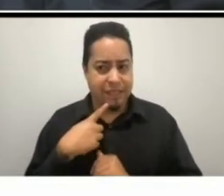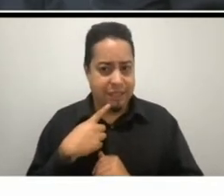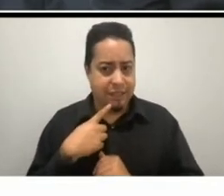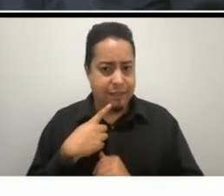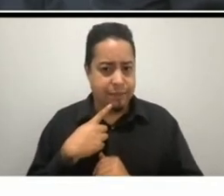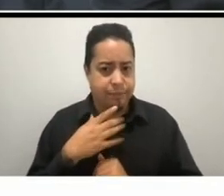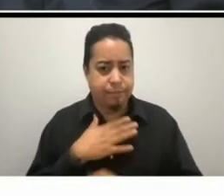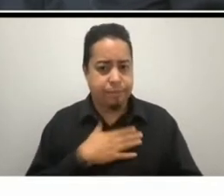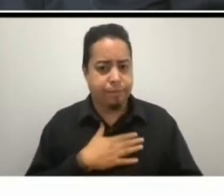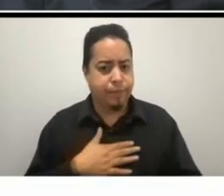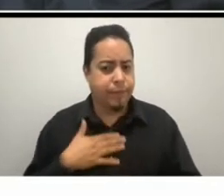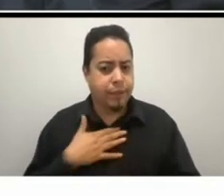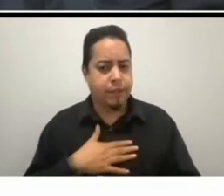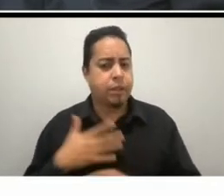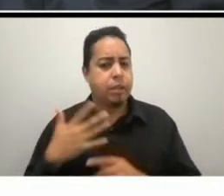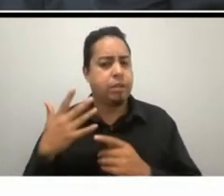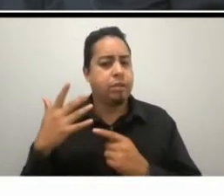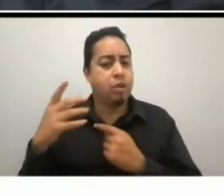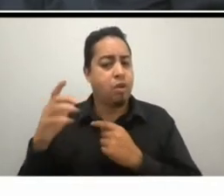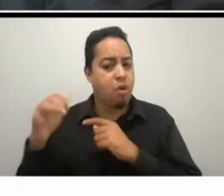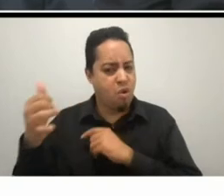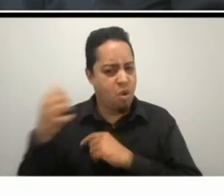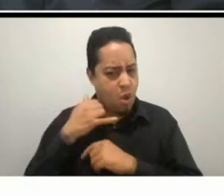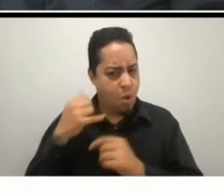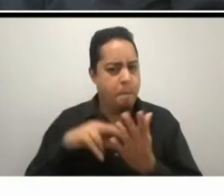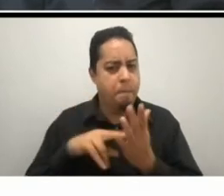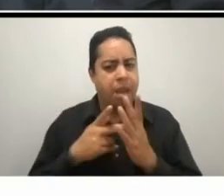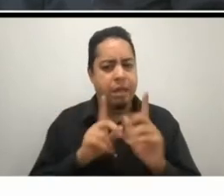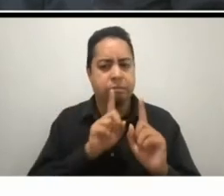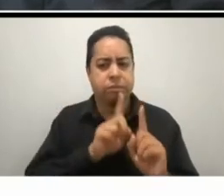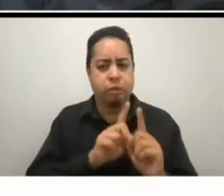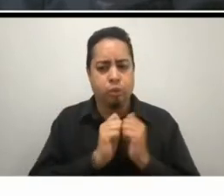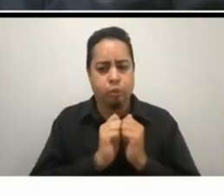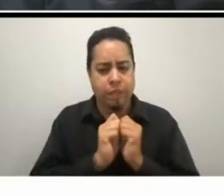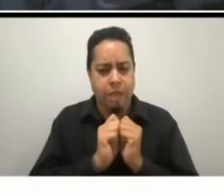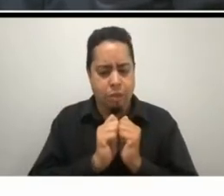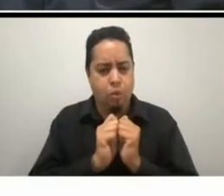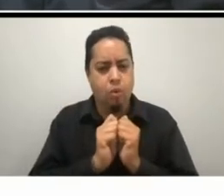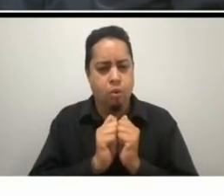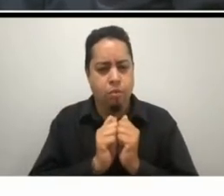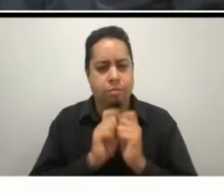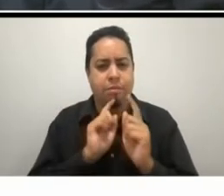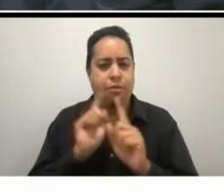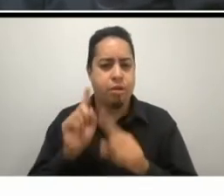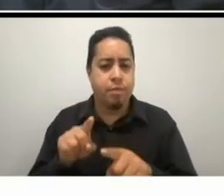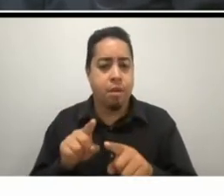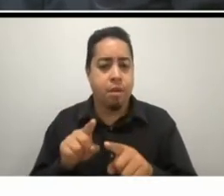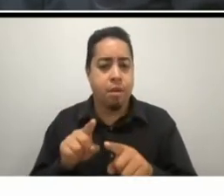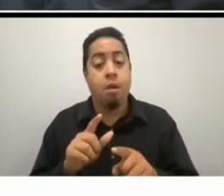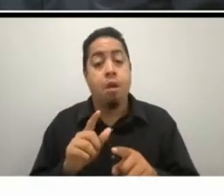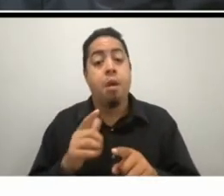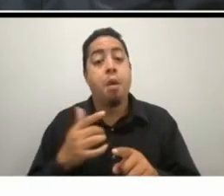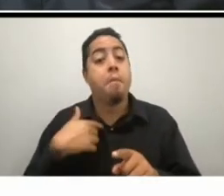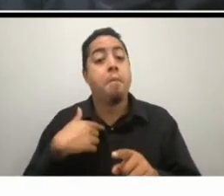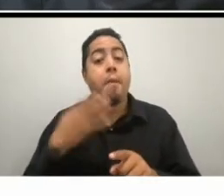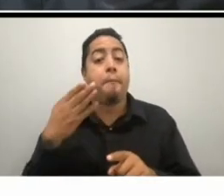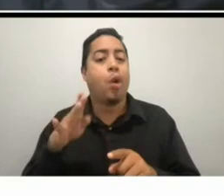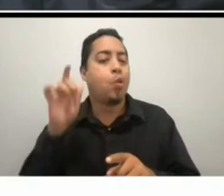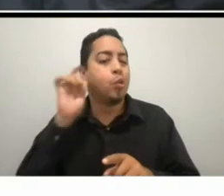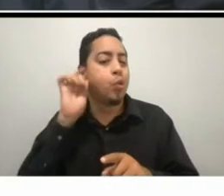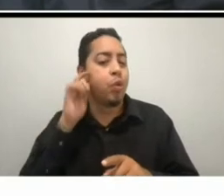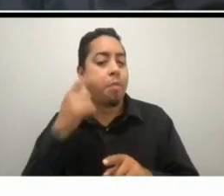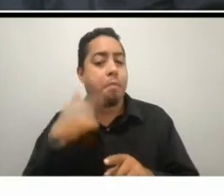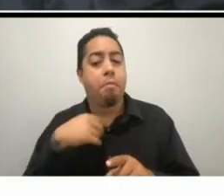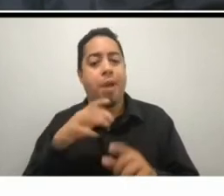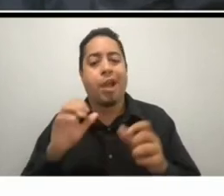to take this together. Immediately, I saw that the White House on my Bluetooth was calling, and I took the